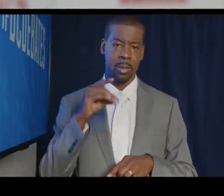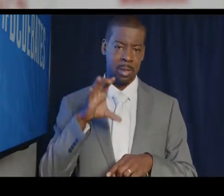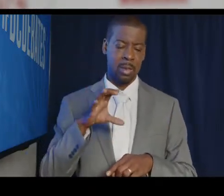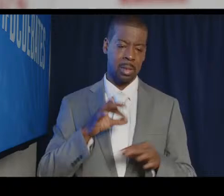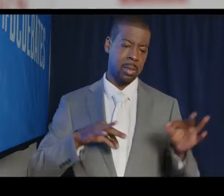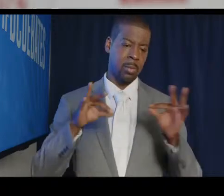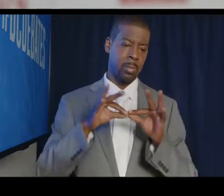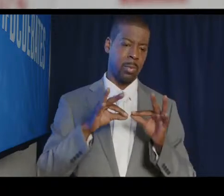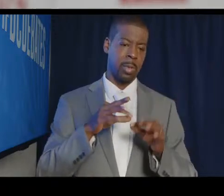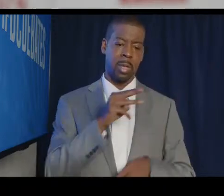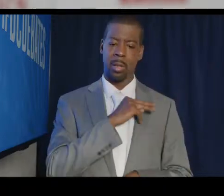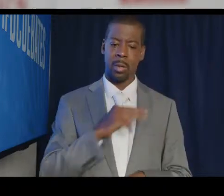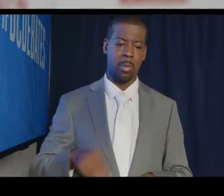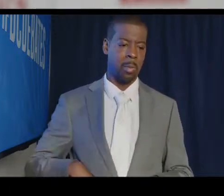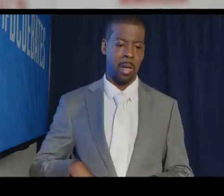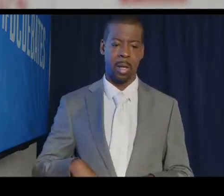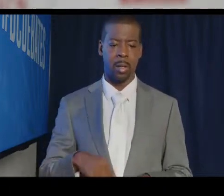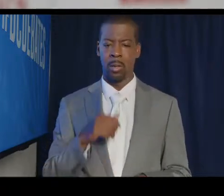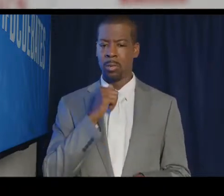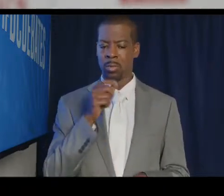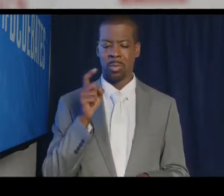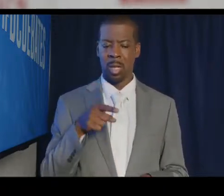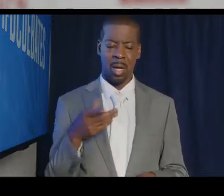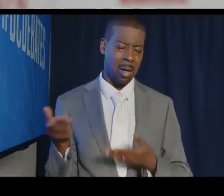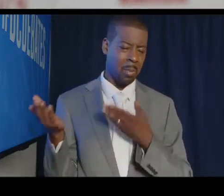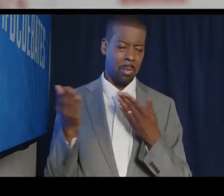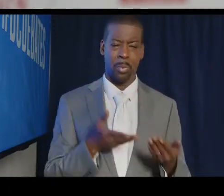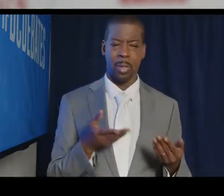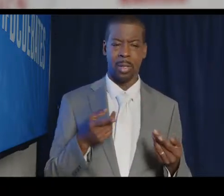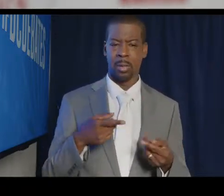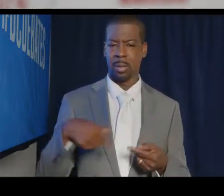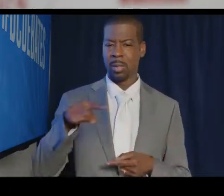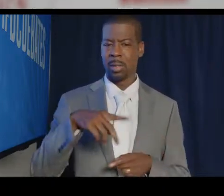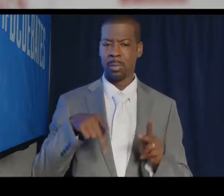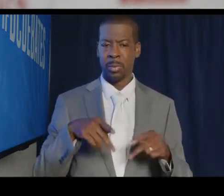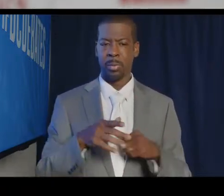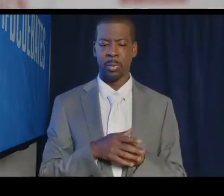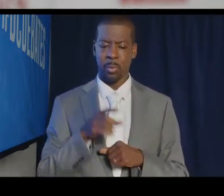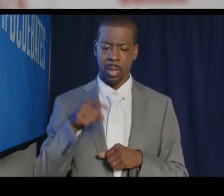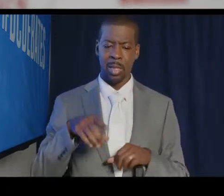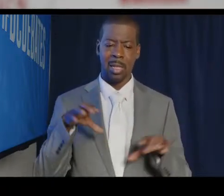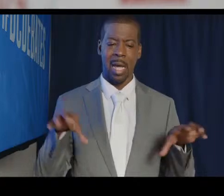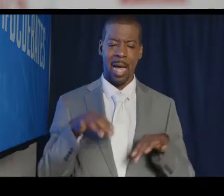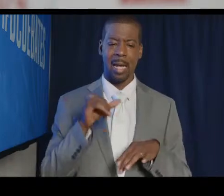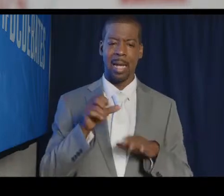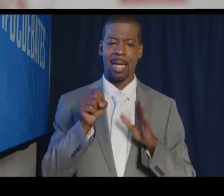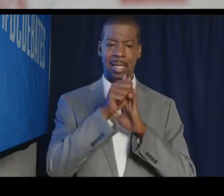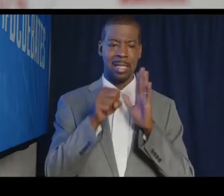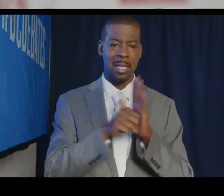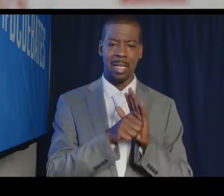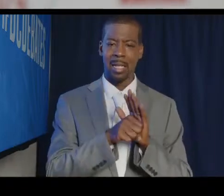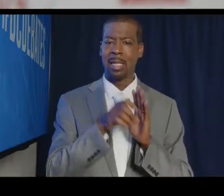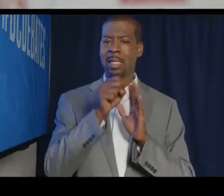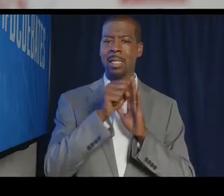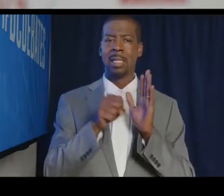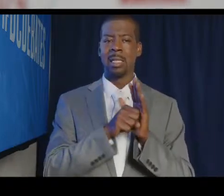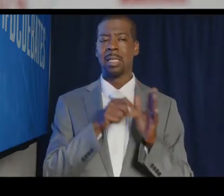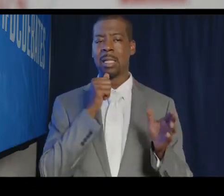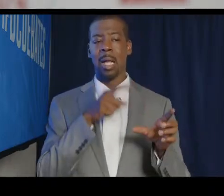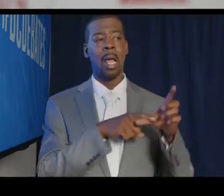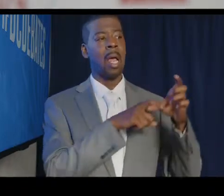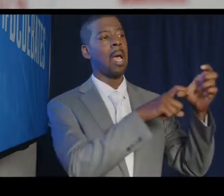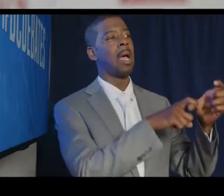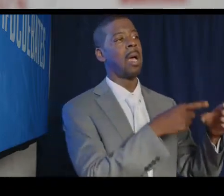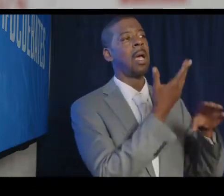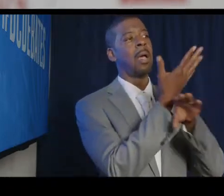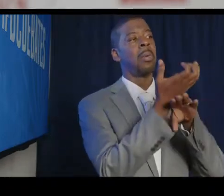mayor or the council member should not break ranks and go there. We need to figure it out together. We need to act like a state. States don't run to the federal government for help when they're having